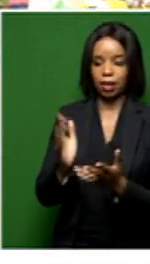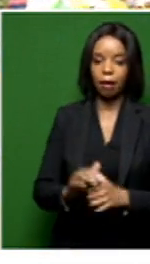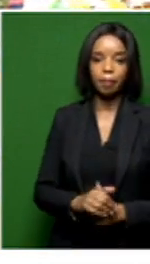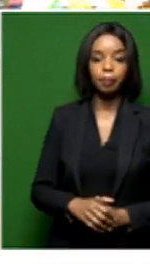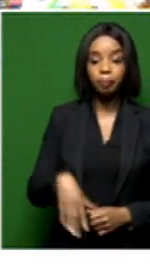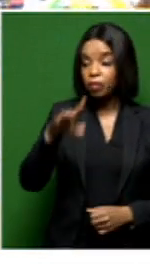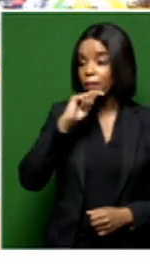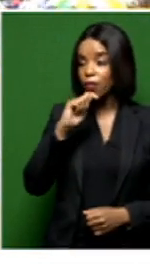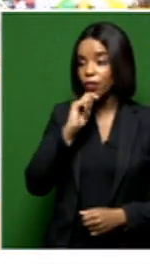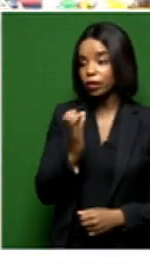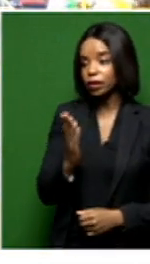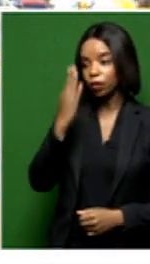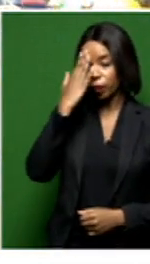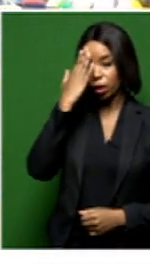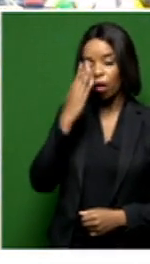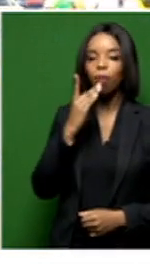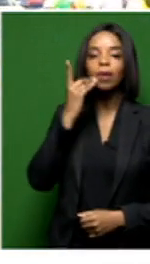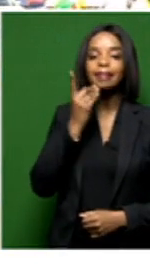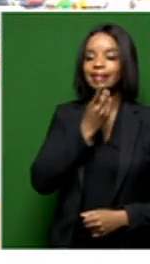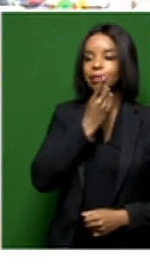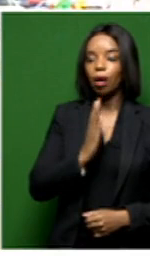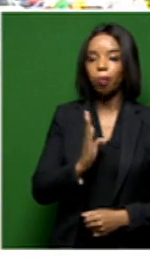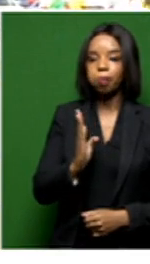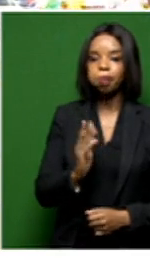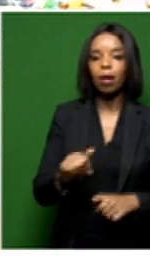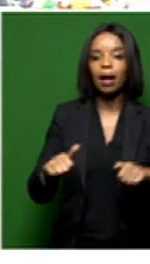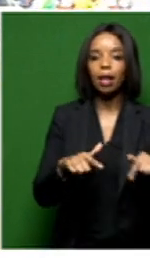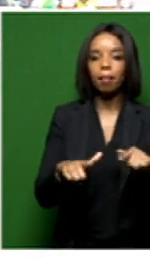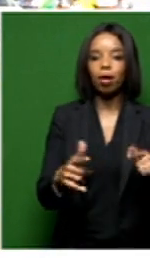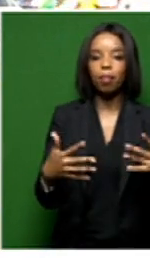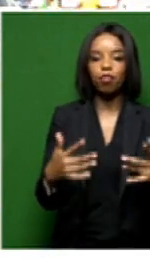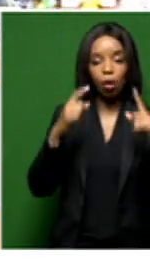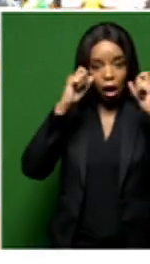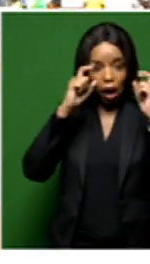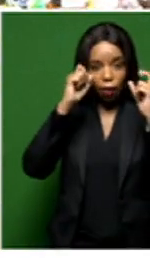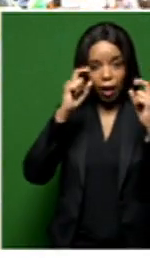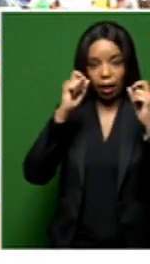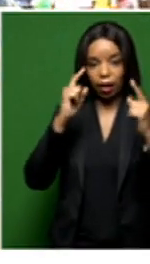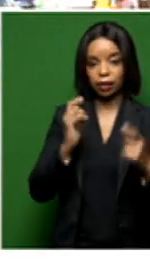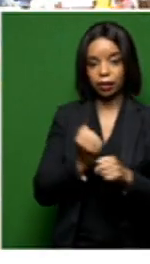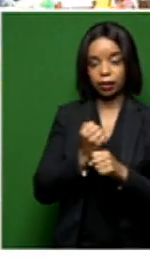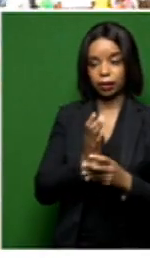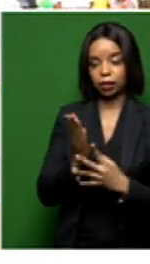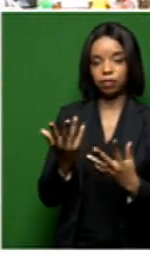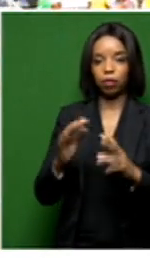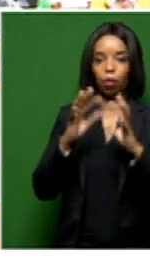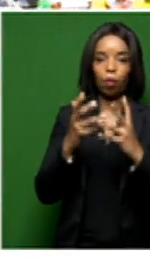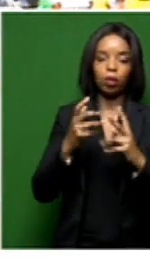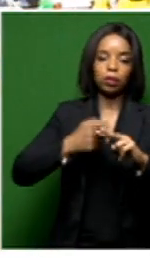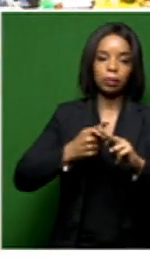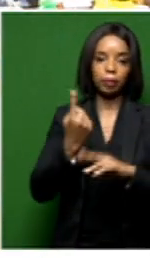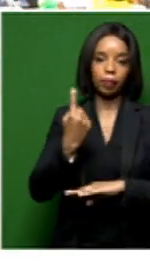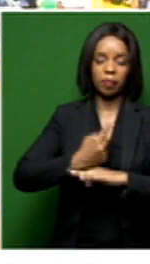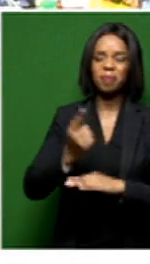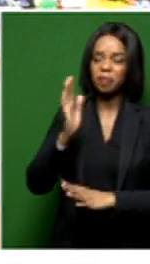the Deputy President is in Limpopo, of course, on this awareness drive. Please tell us what's in store for us. What activities